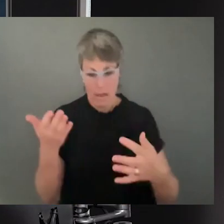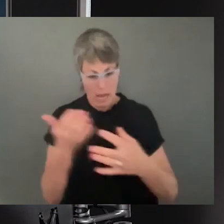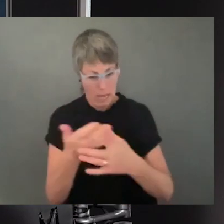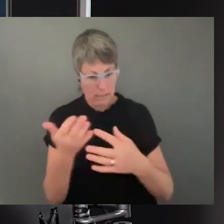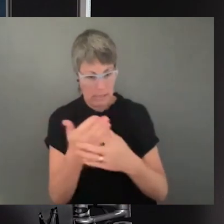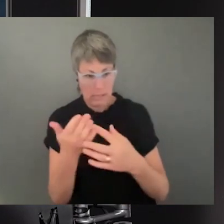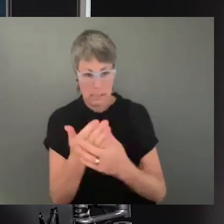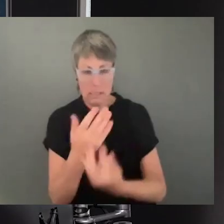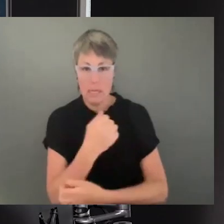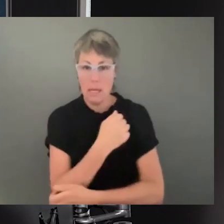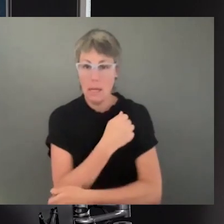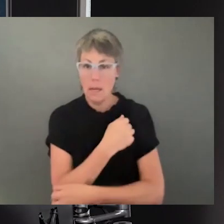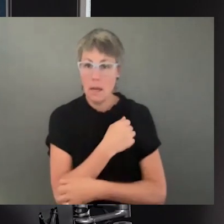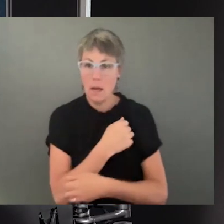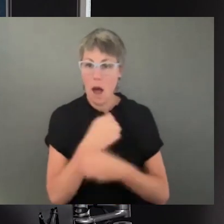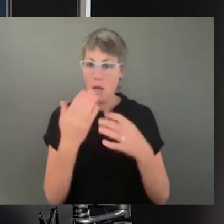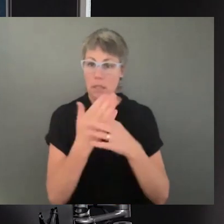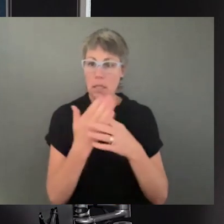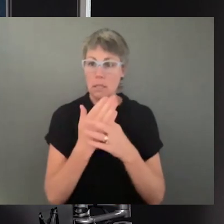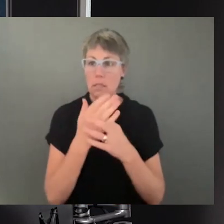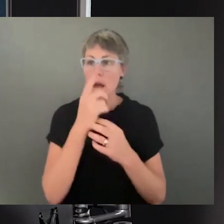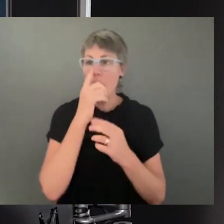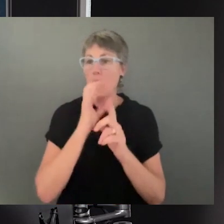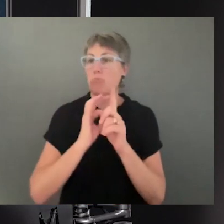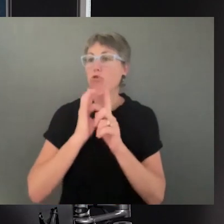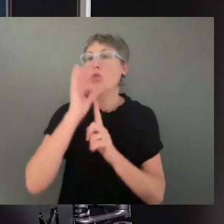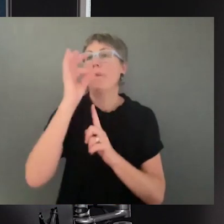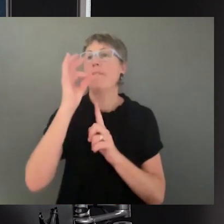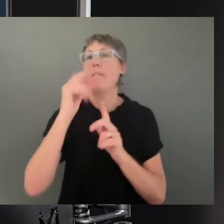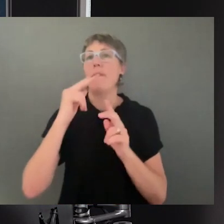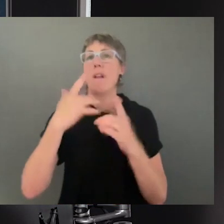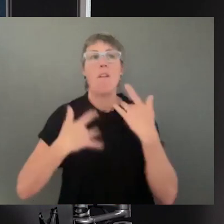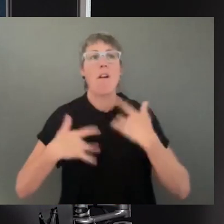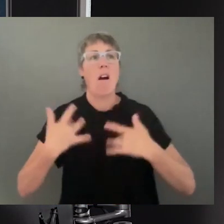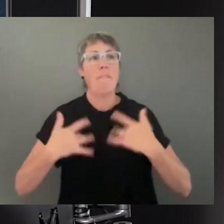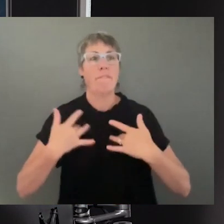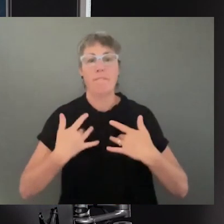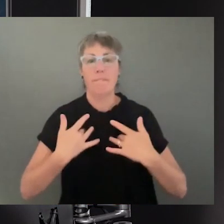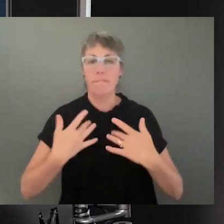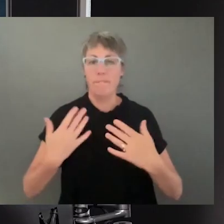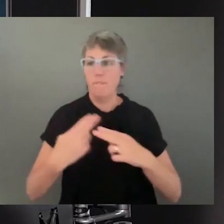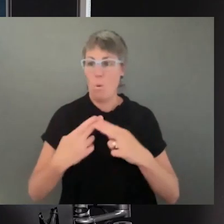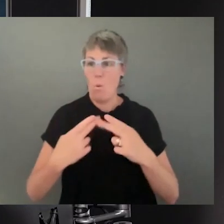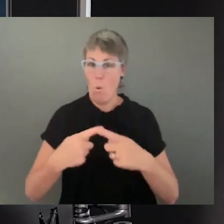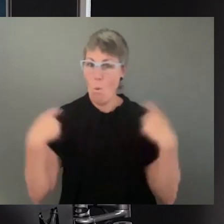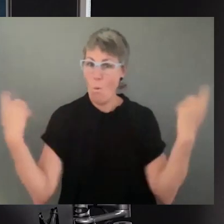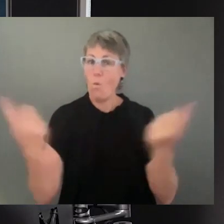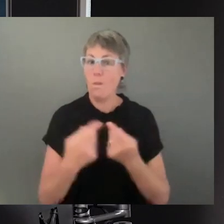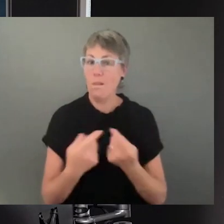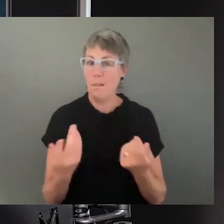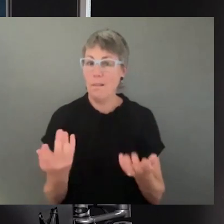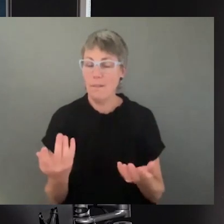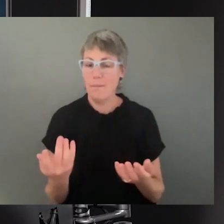aspect of it is something that helps improve what we do in society and how we go about things. And it